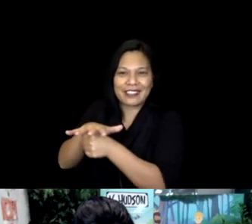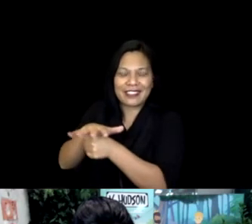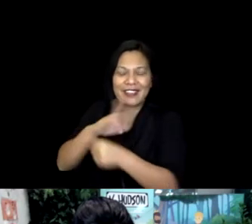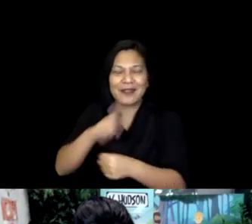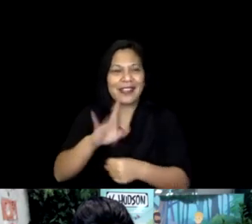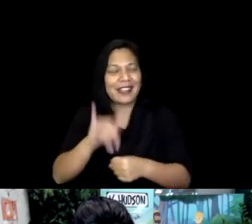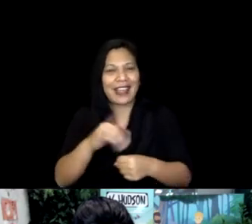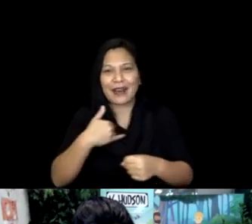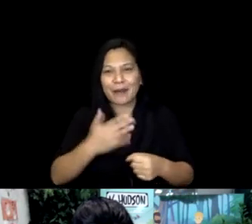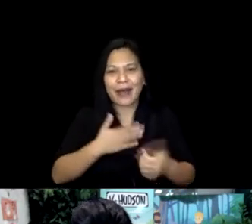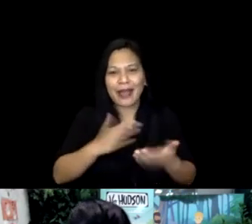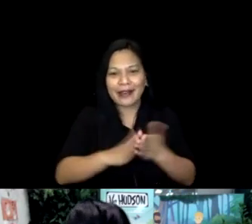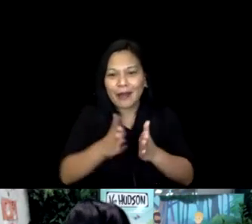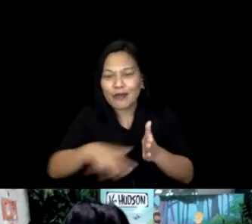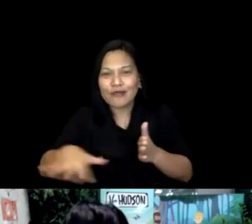neighborhoods and like